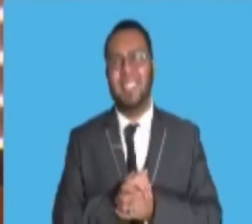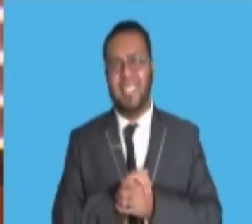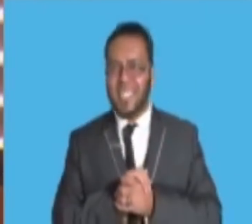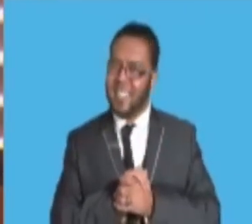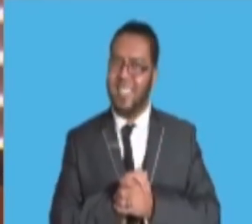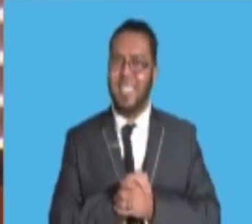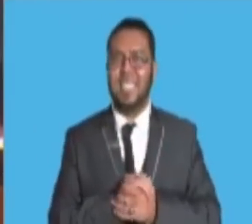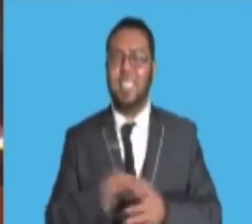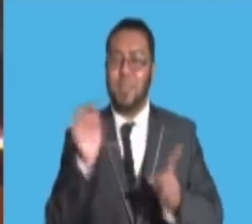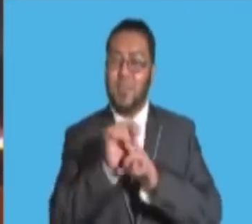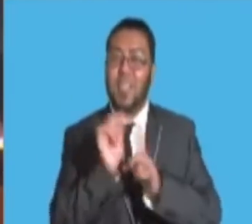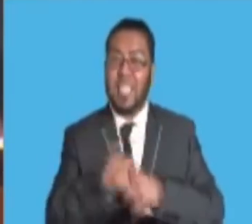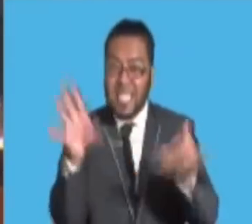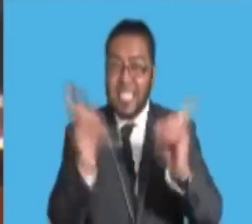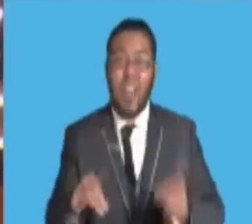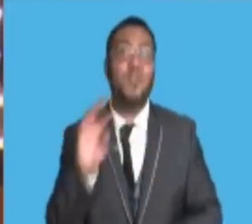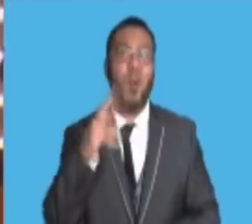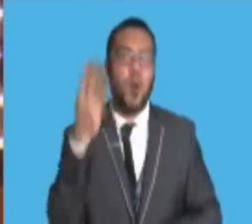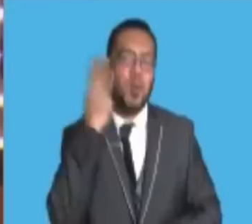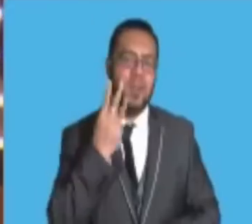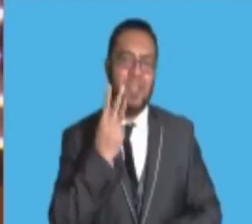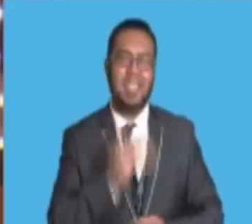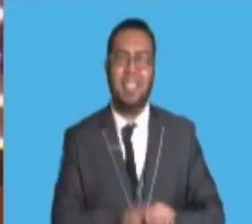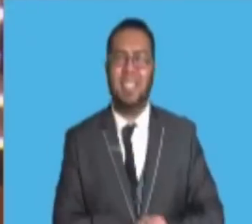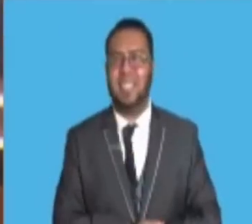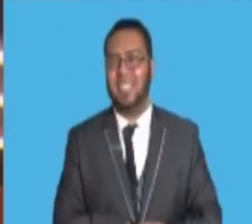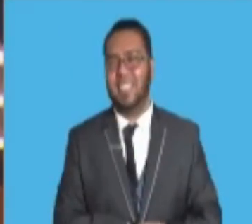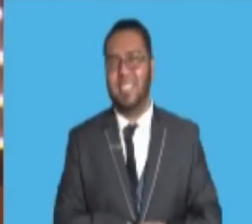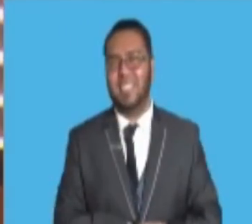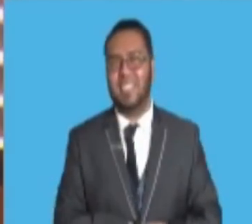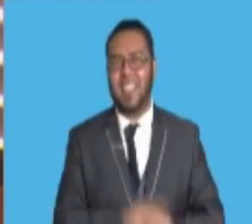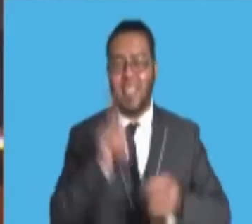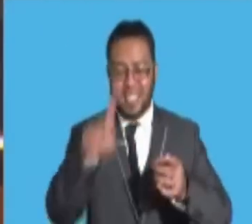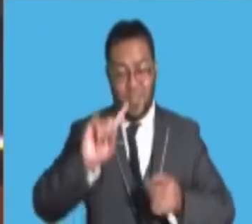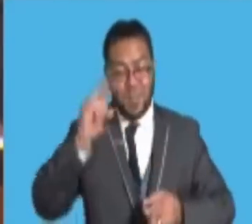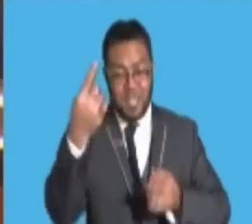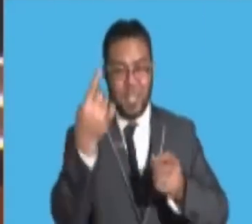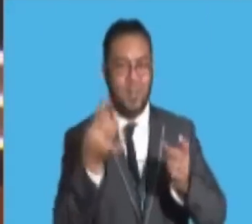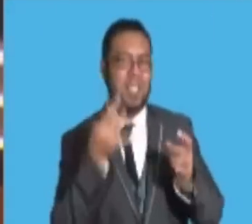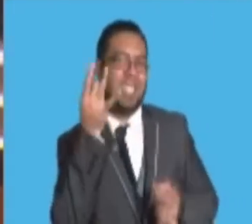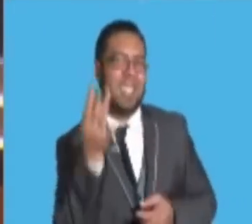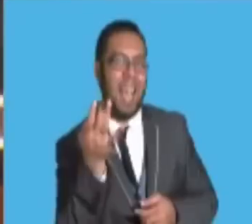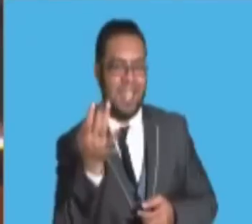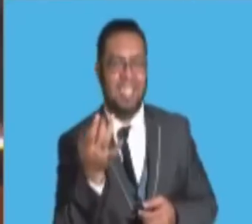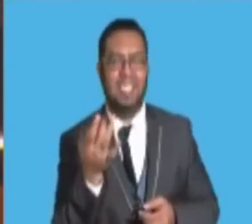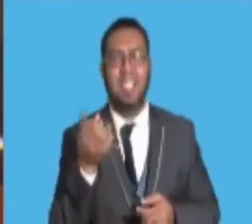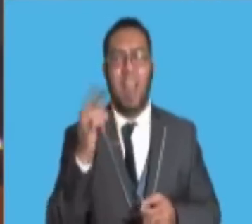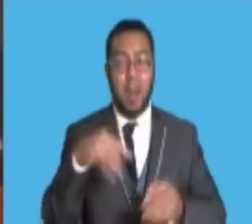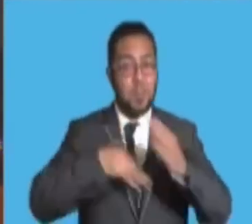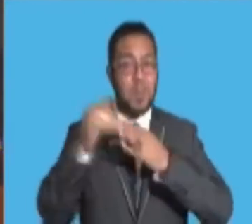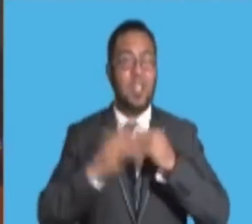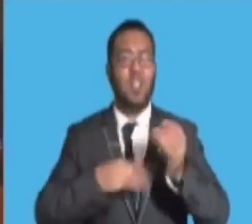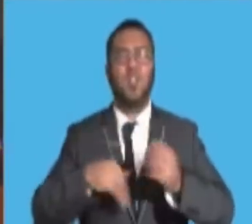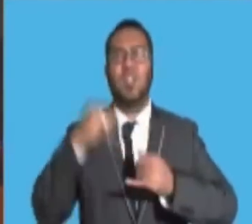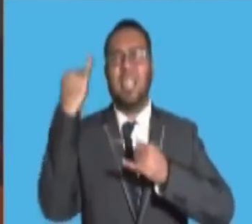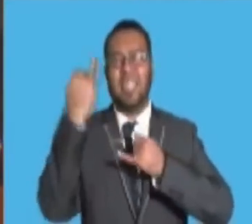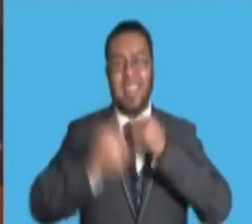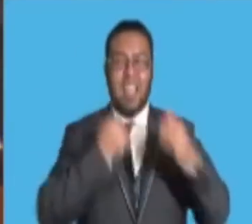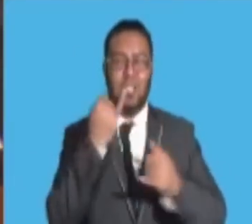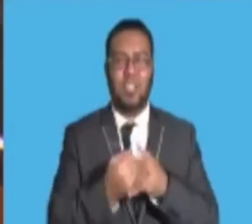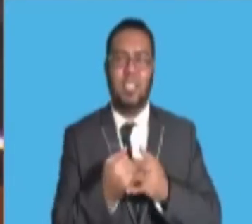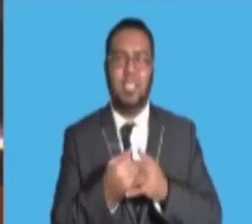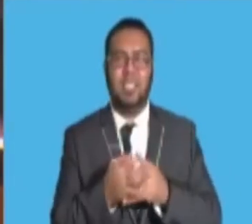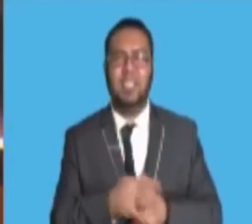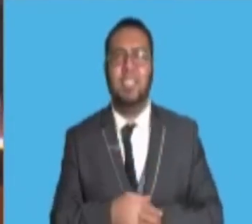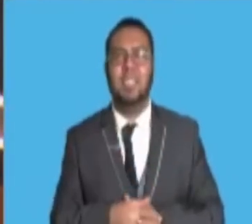specifically designed for women. This will be the first of its kind anywhere in Fiji and built to international standards. New